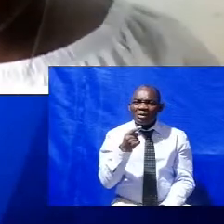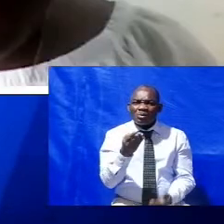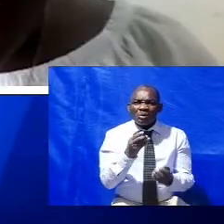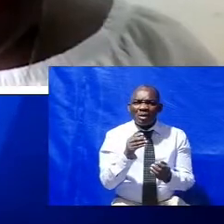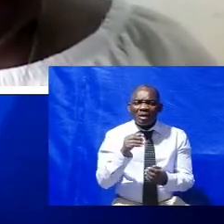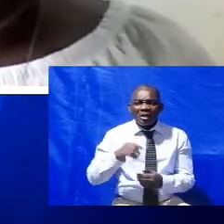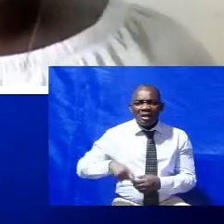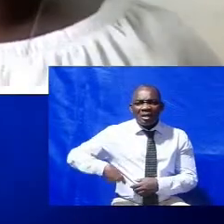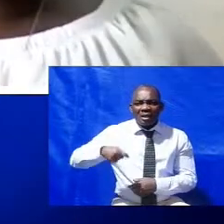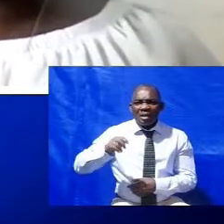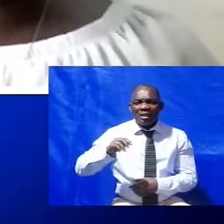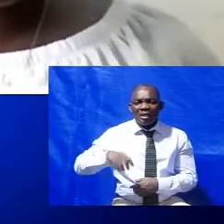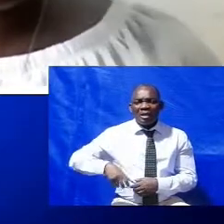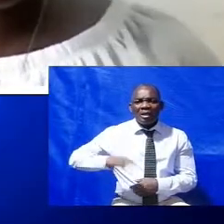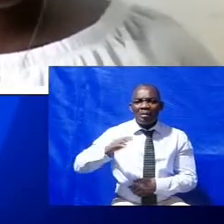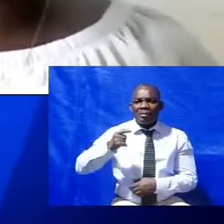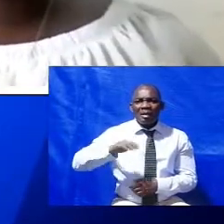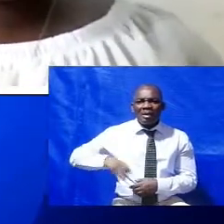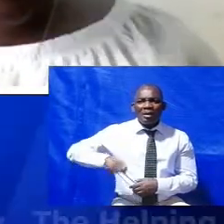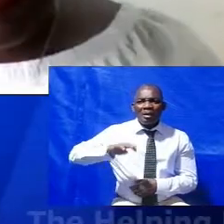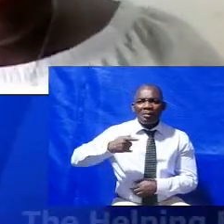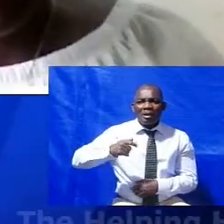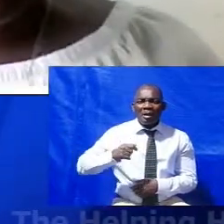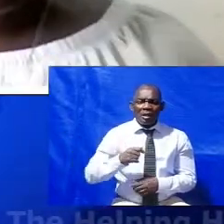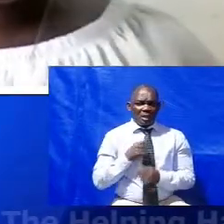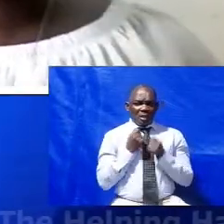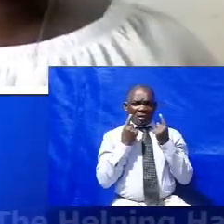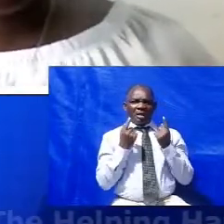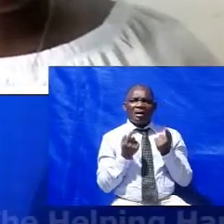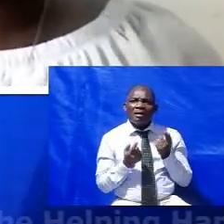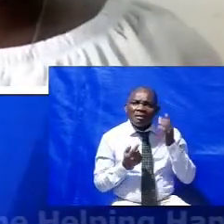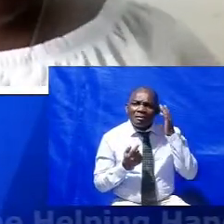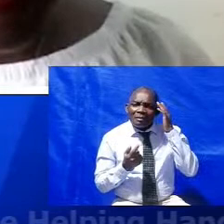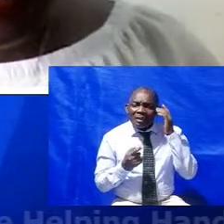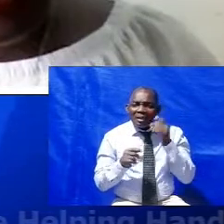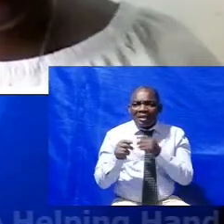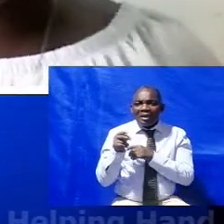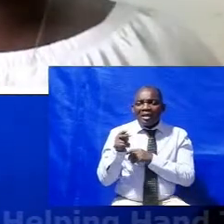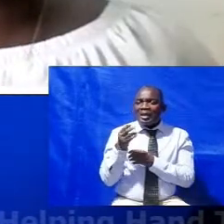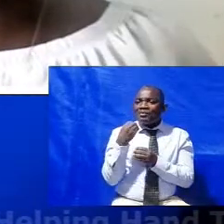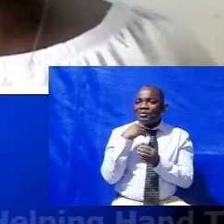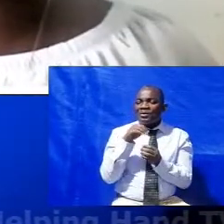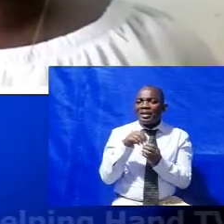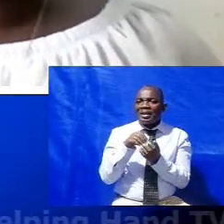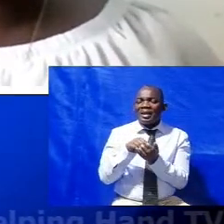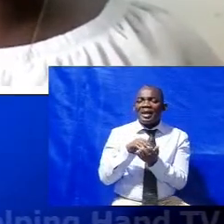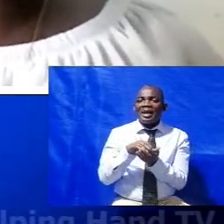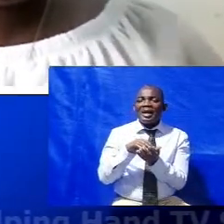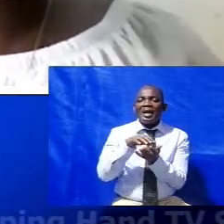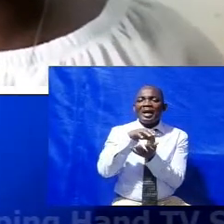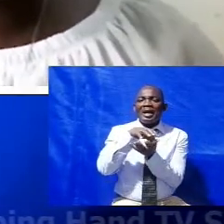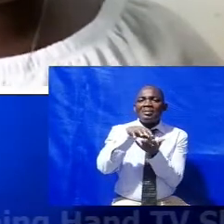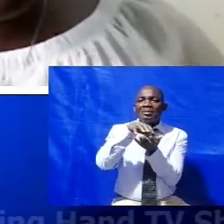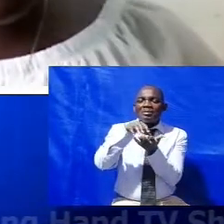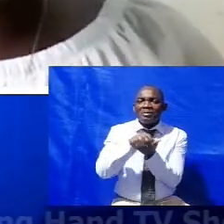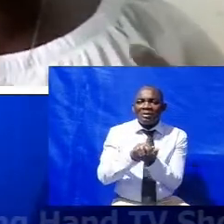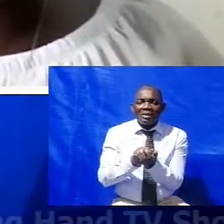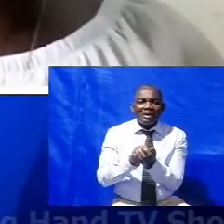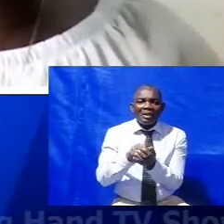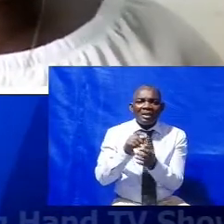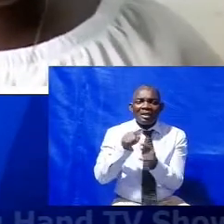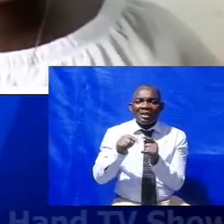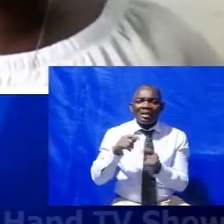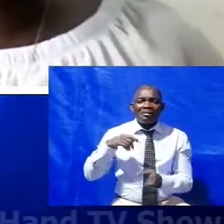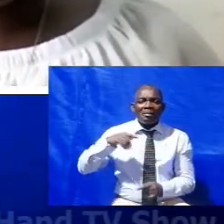your handbag? And then she's like, no, I'm saying hamburger. And I'm like, I can't, you didn't,